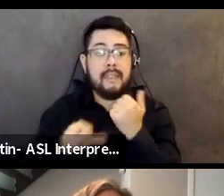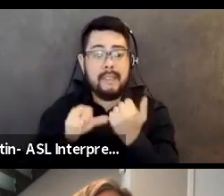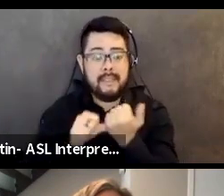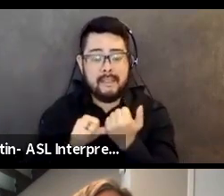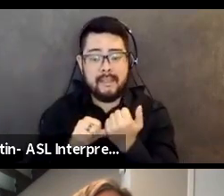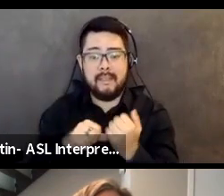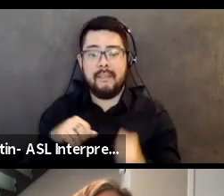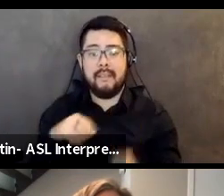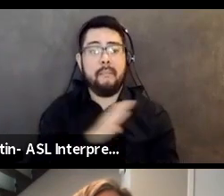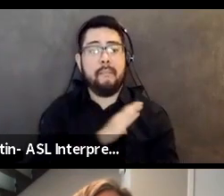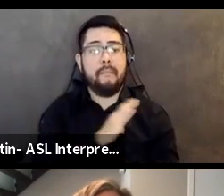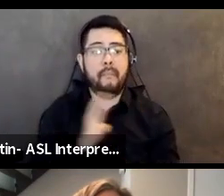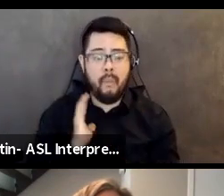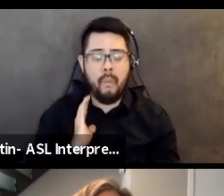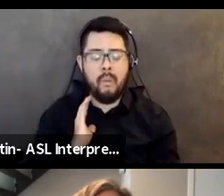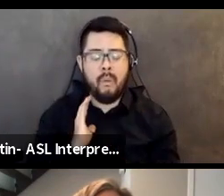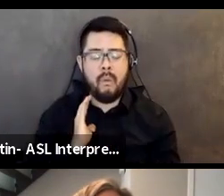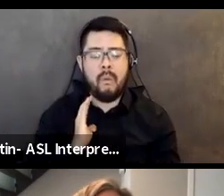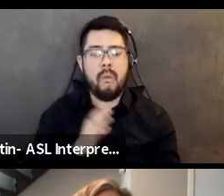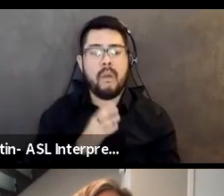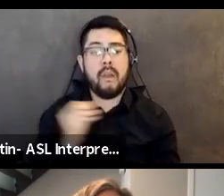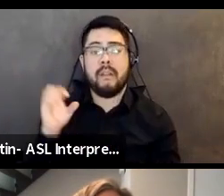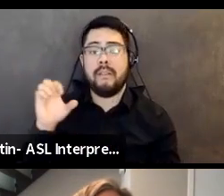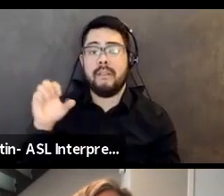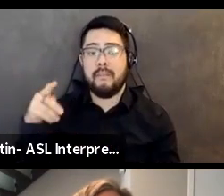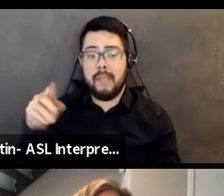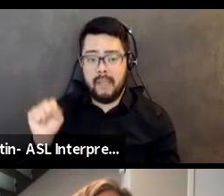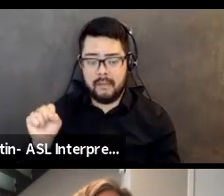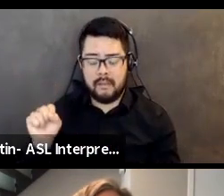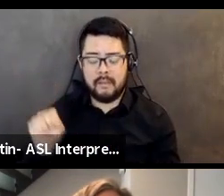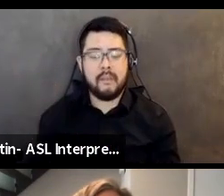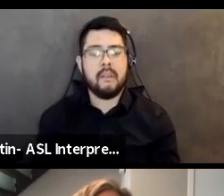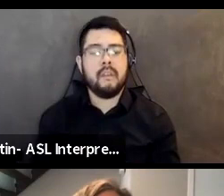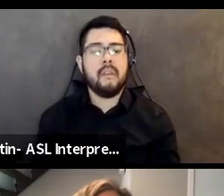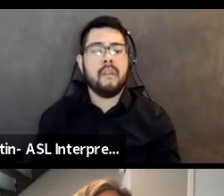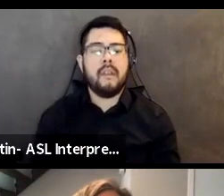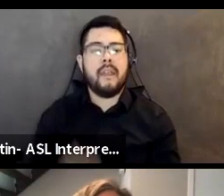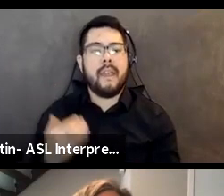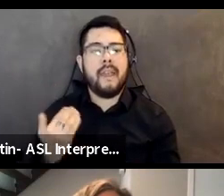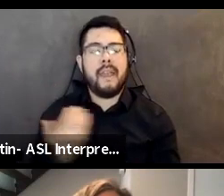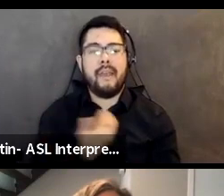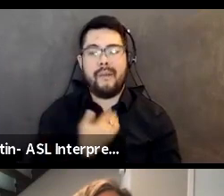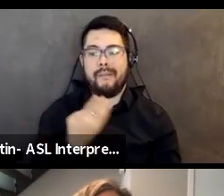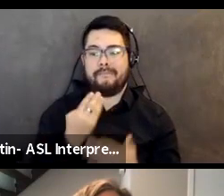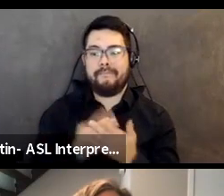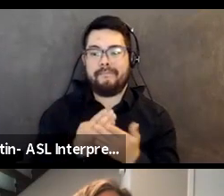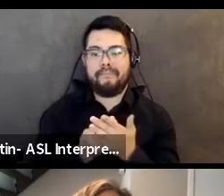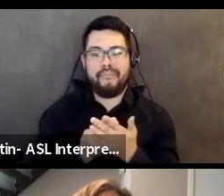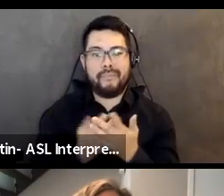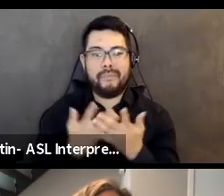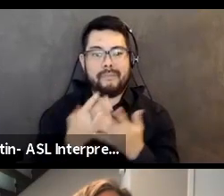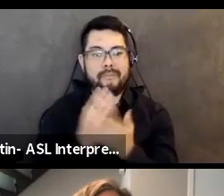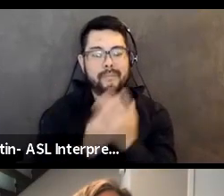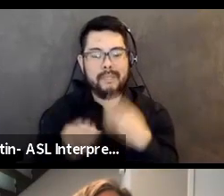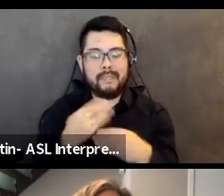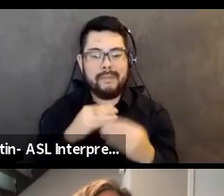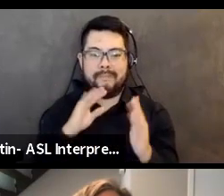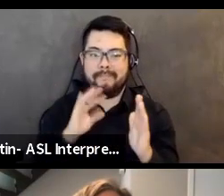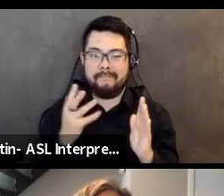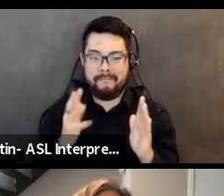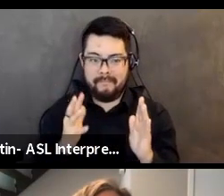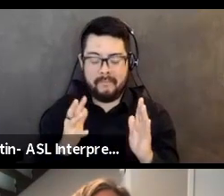board and cps we were not in great fiscal shape and so you certainly see that